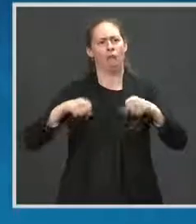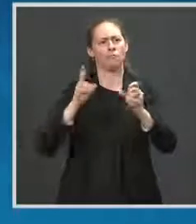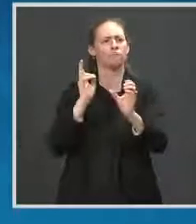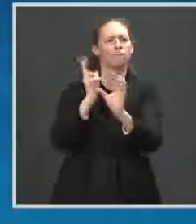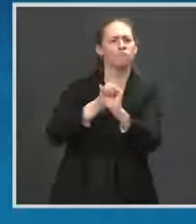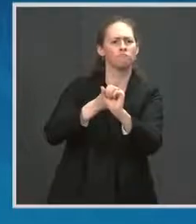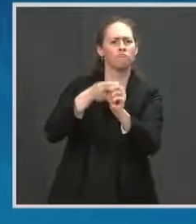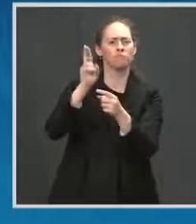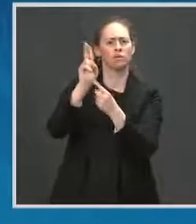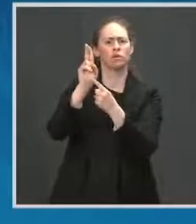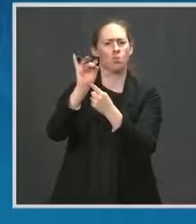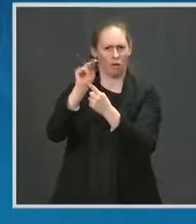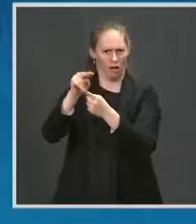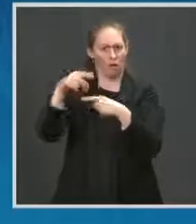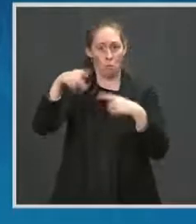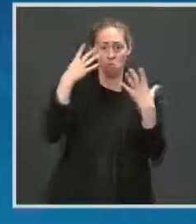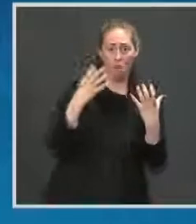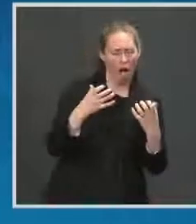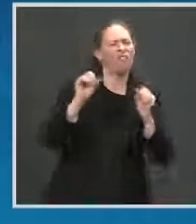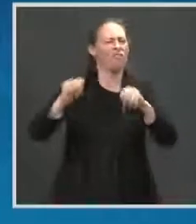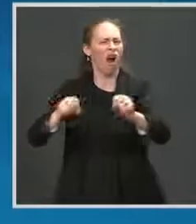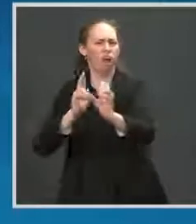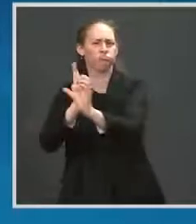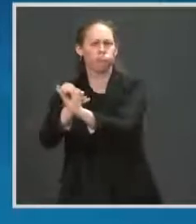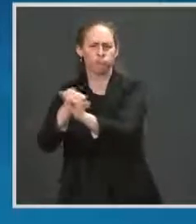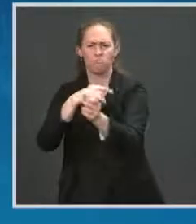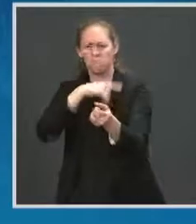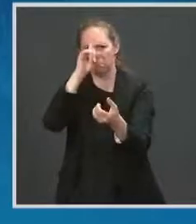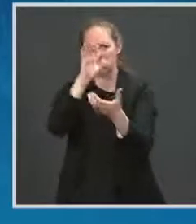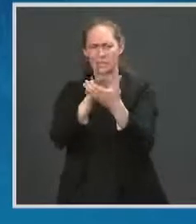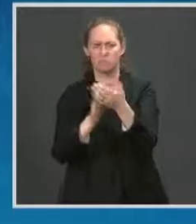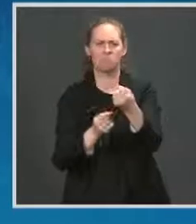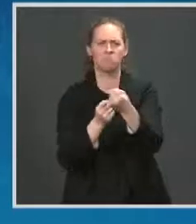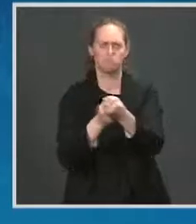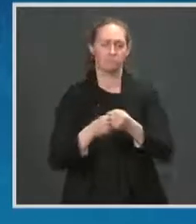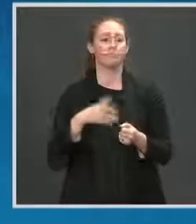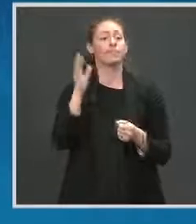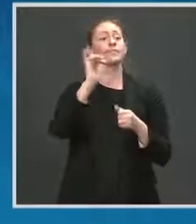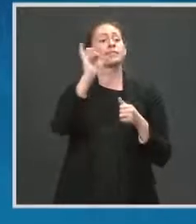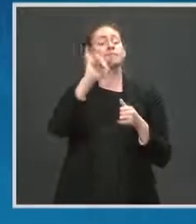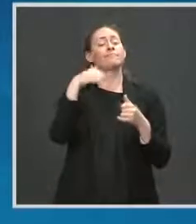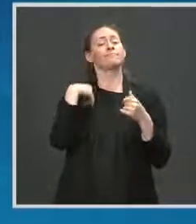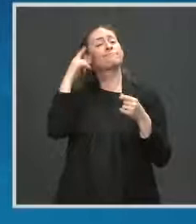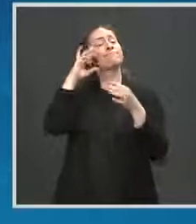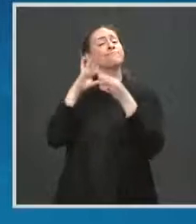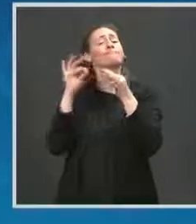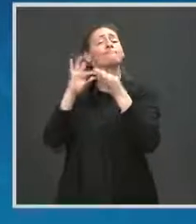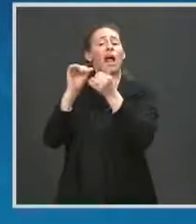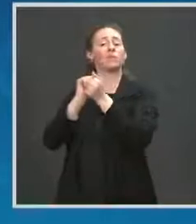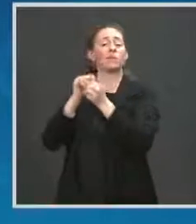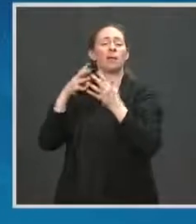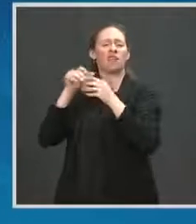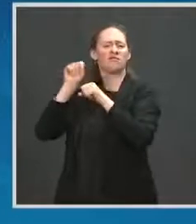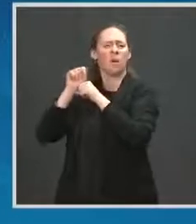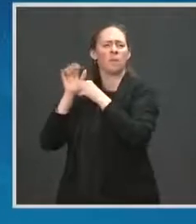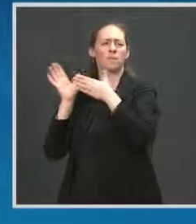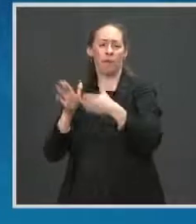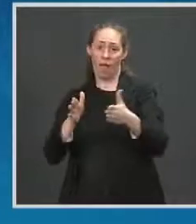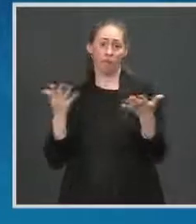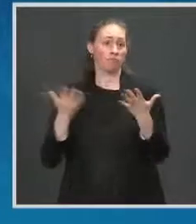a union. And there's another thing about American jobs and the American Jobs